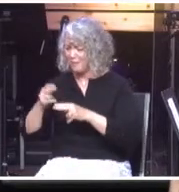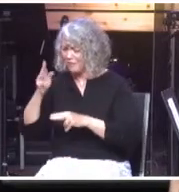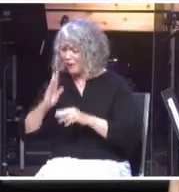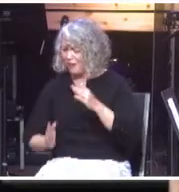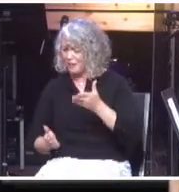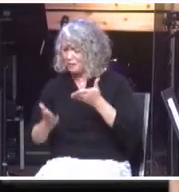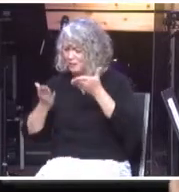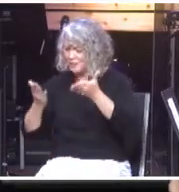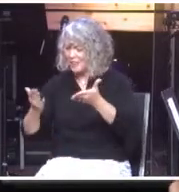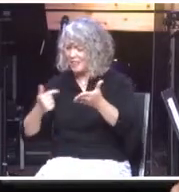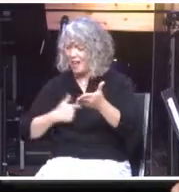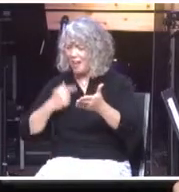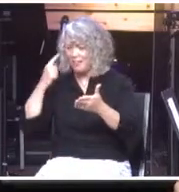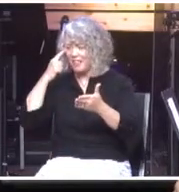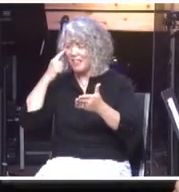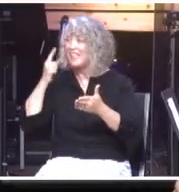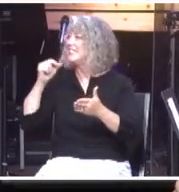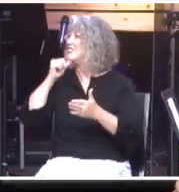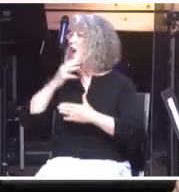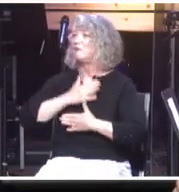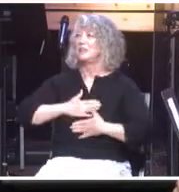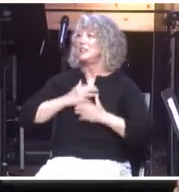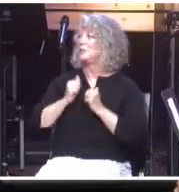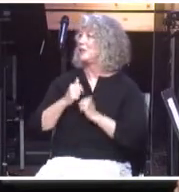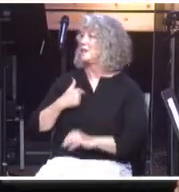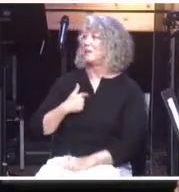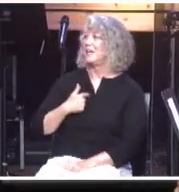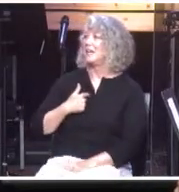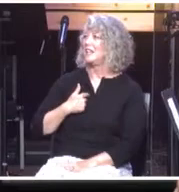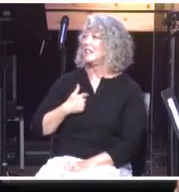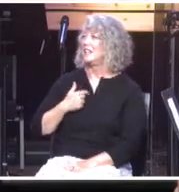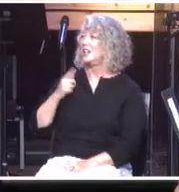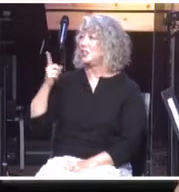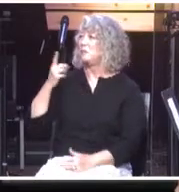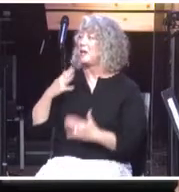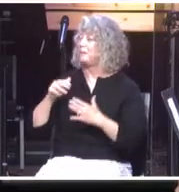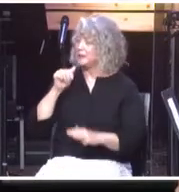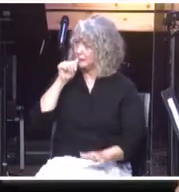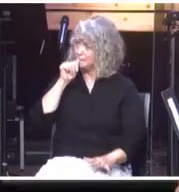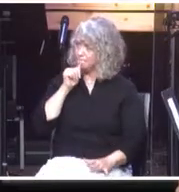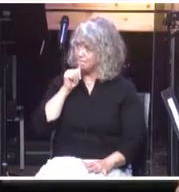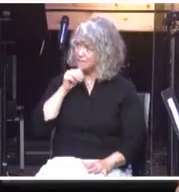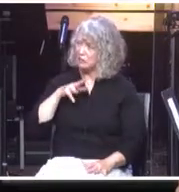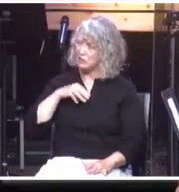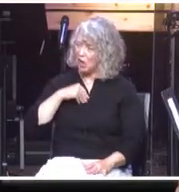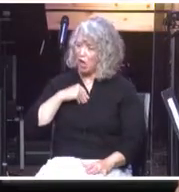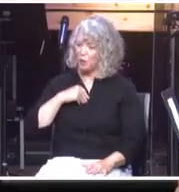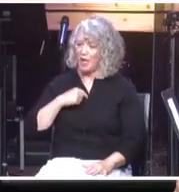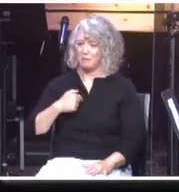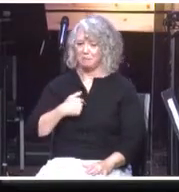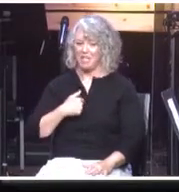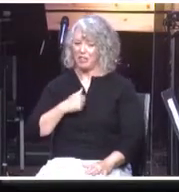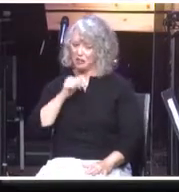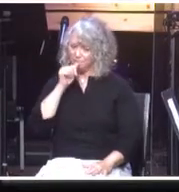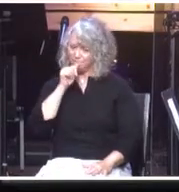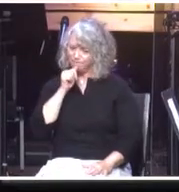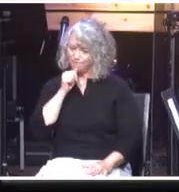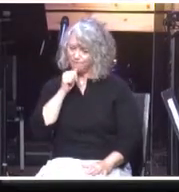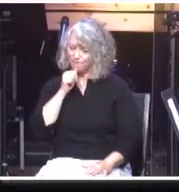And only at best tolerates them in his family. Well,